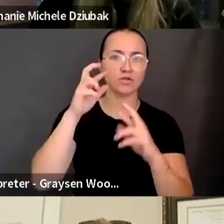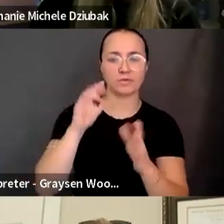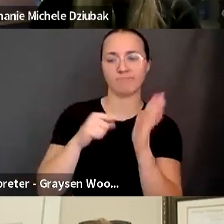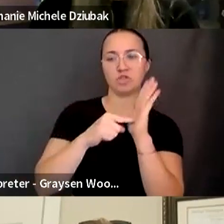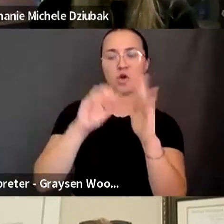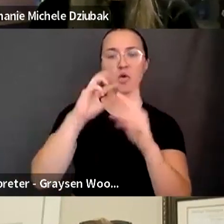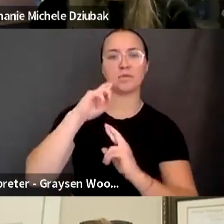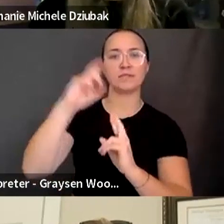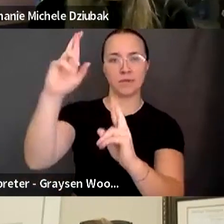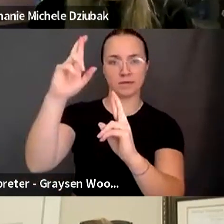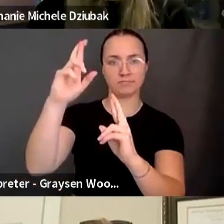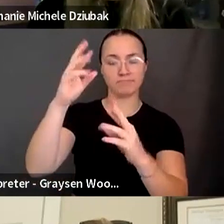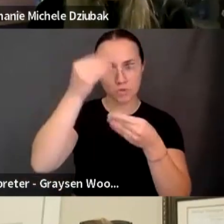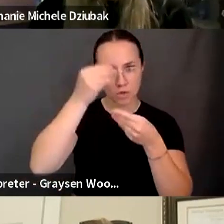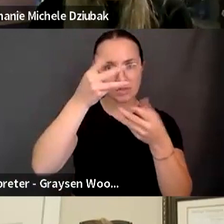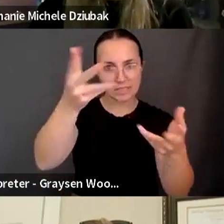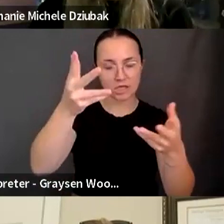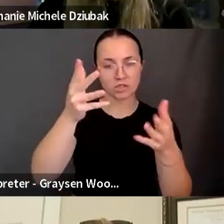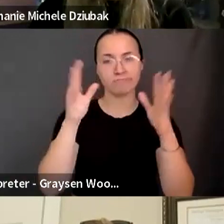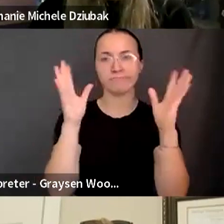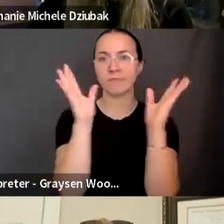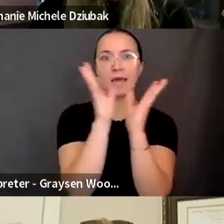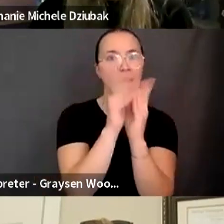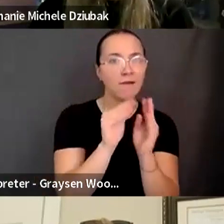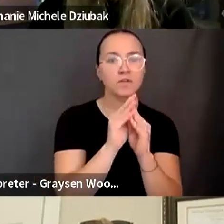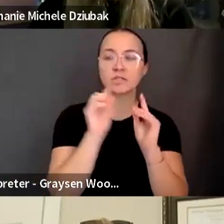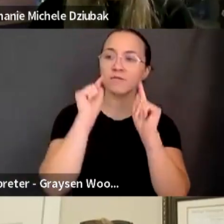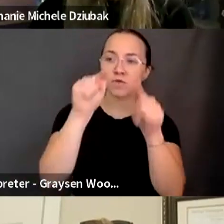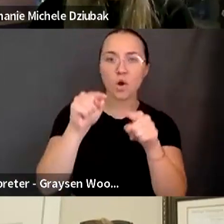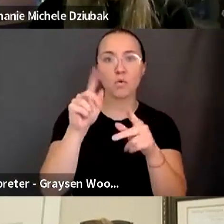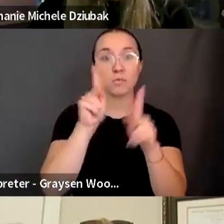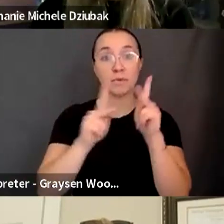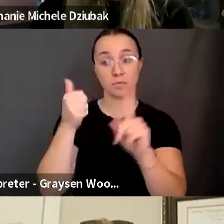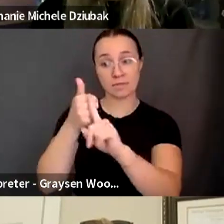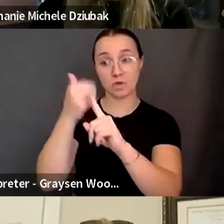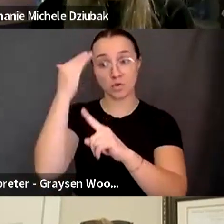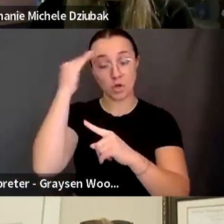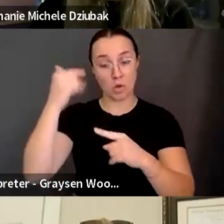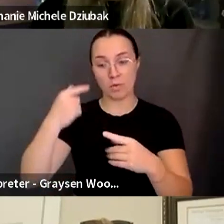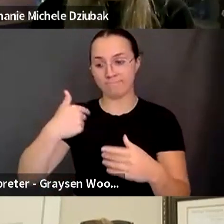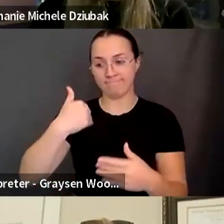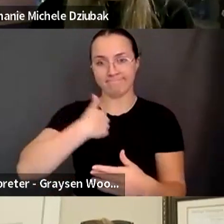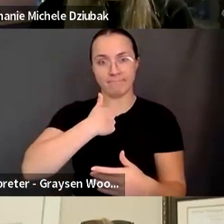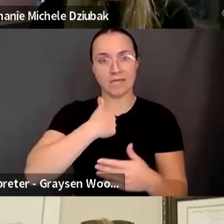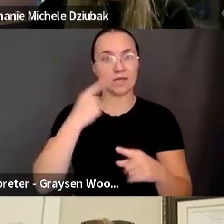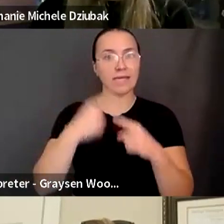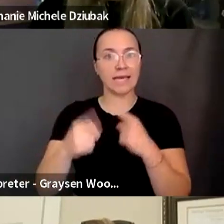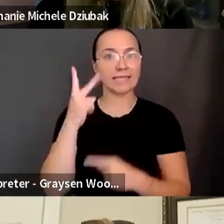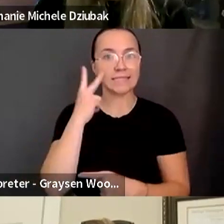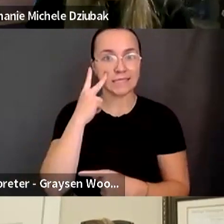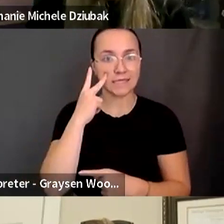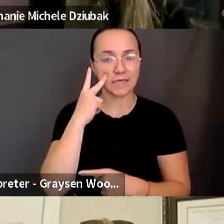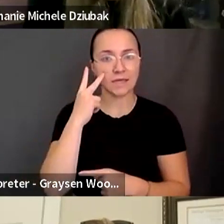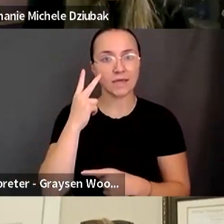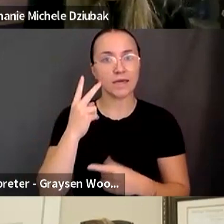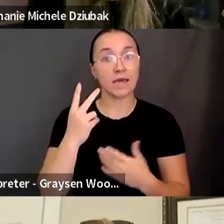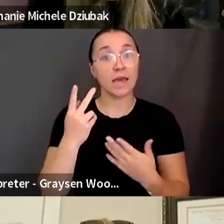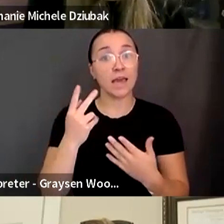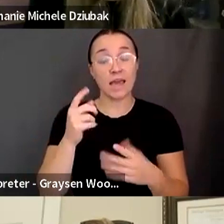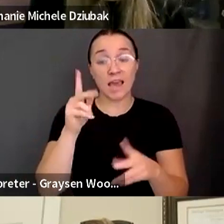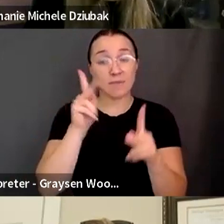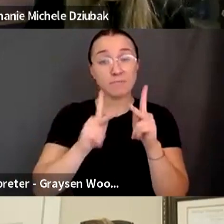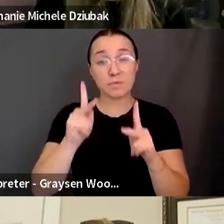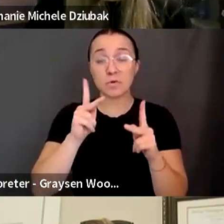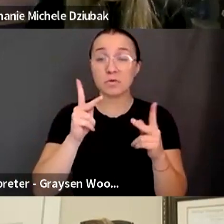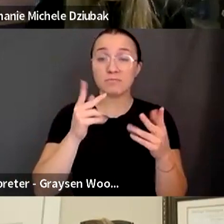been at conferences, for example, where people have known that I can't see. And, you know, well-meaning people will come up to